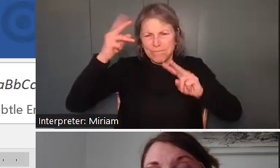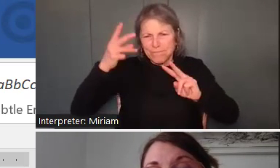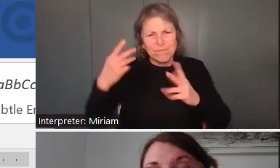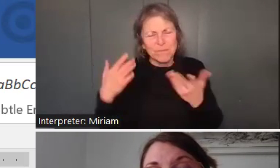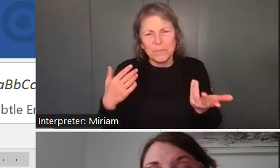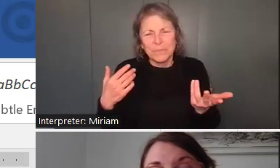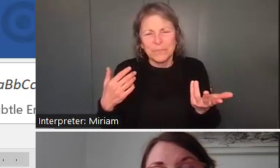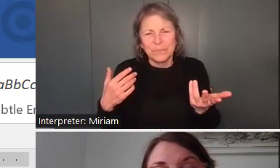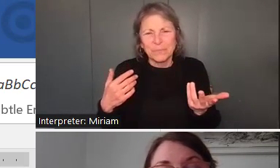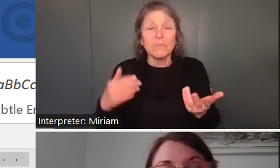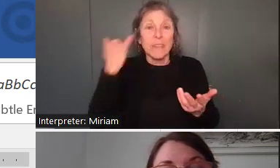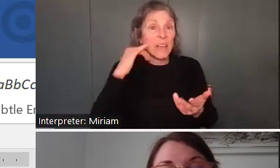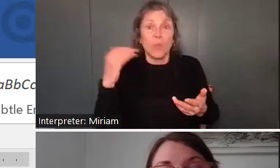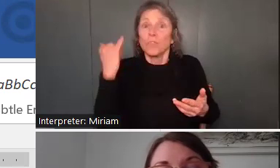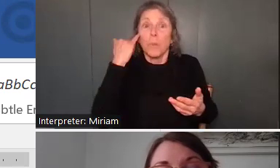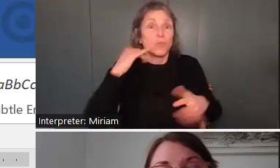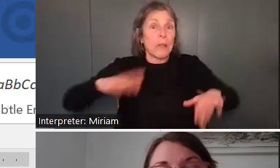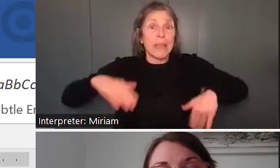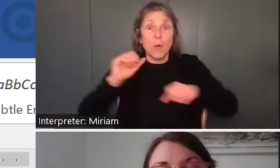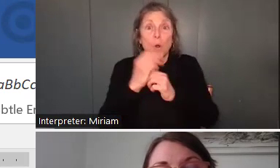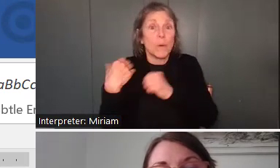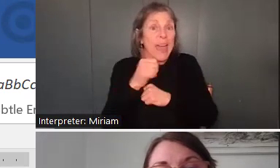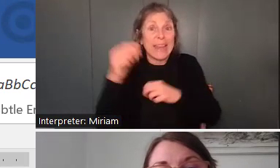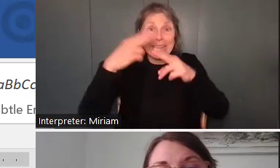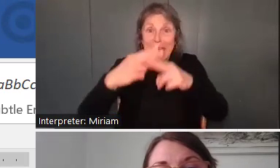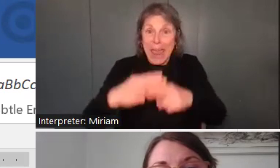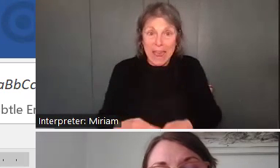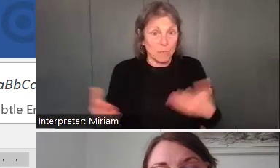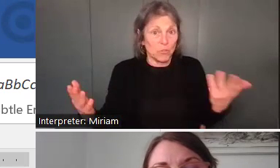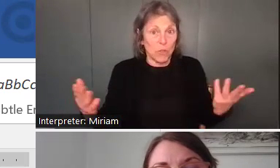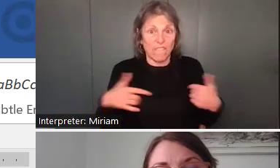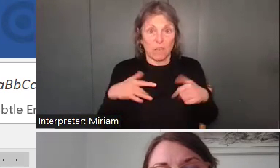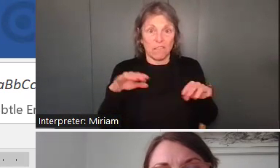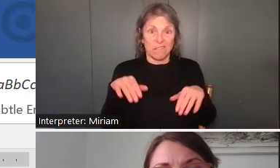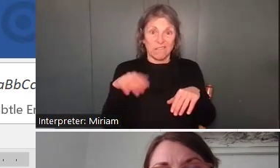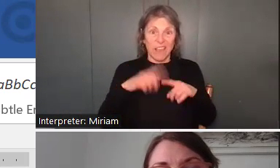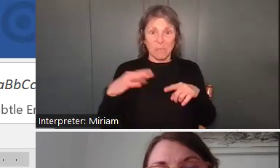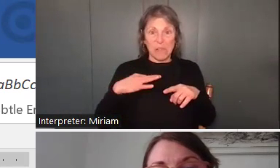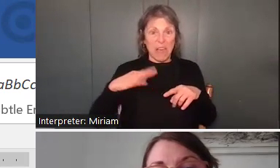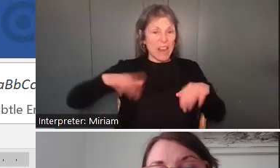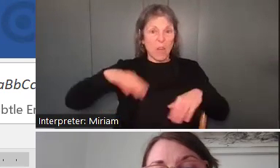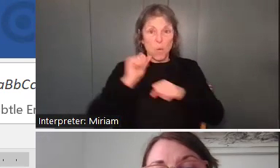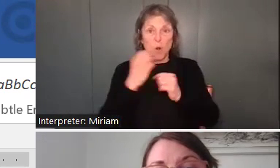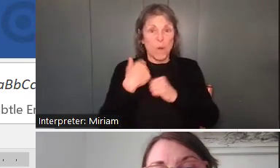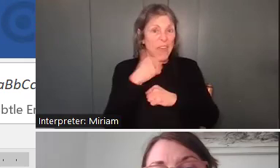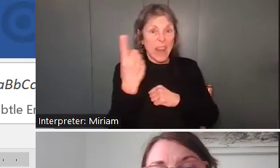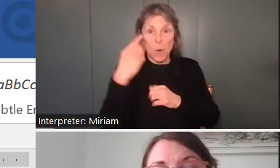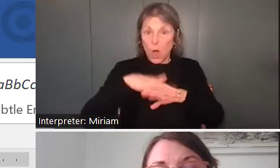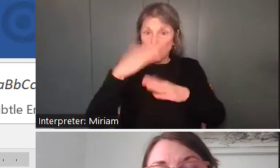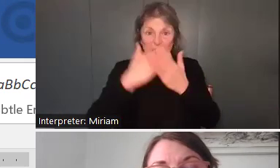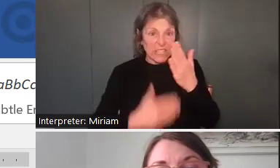you know, say you don't know anyone, if you never worked with anyone on here, and what are you thinking? And like, should I apply even? Because why What would if, the,